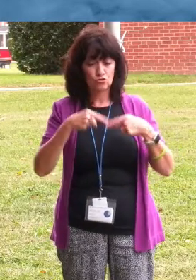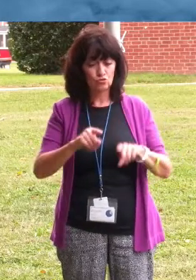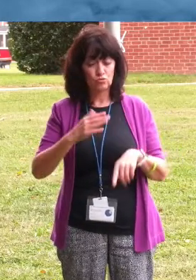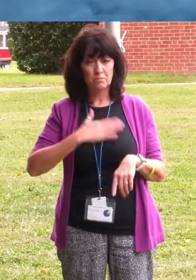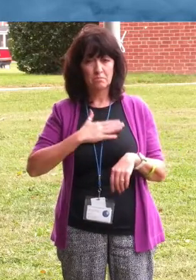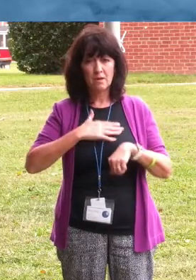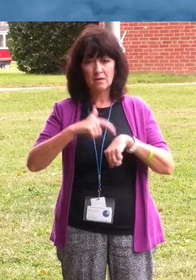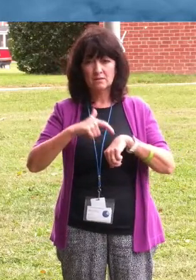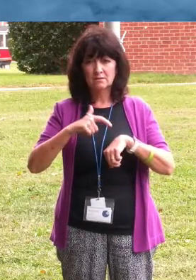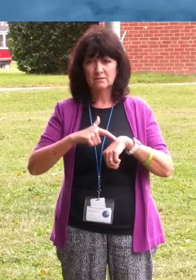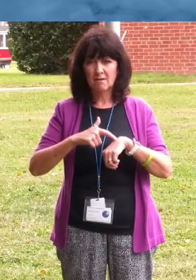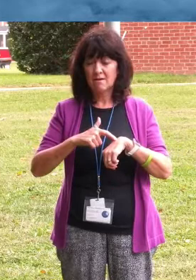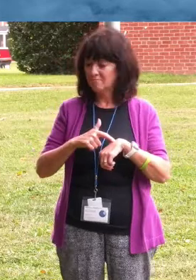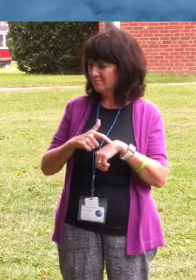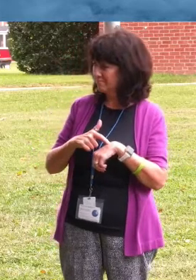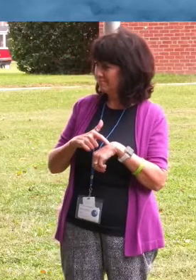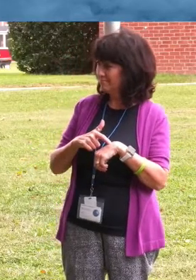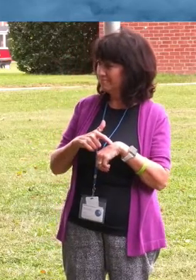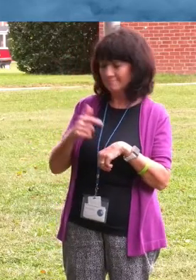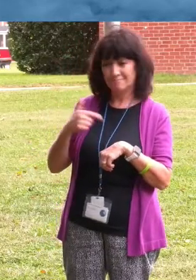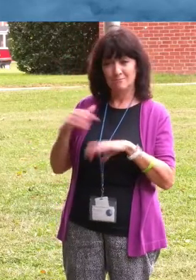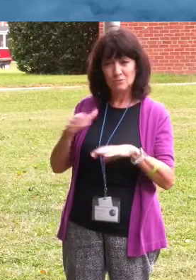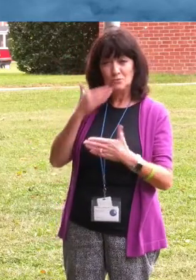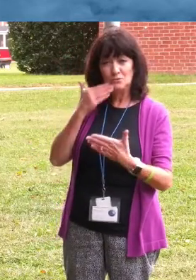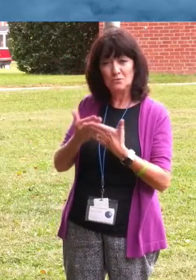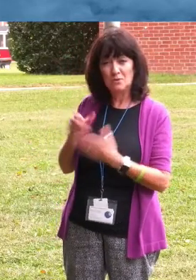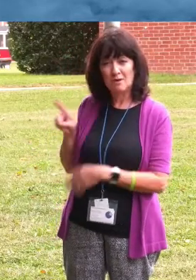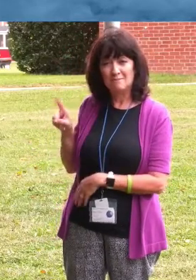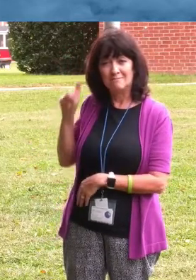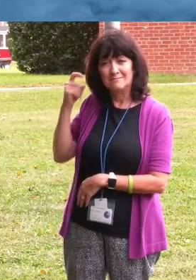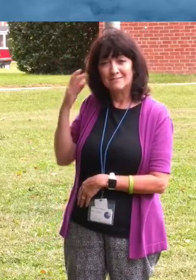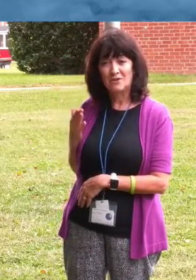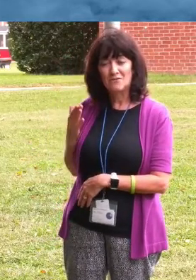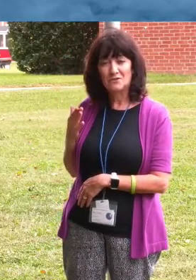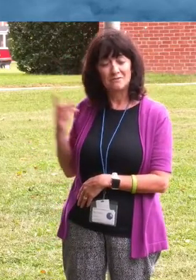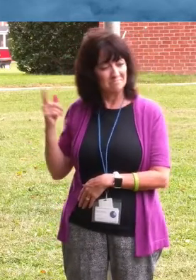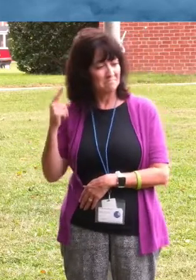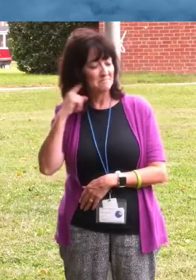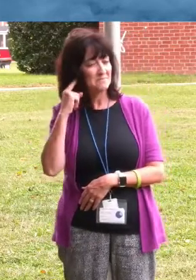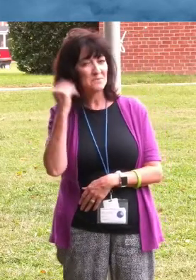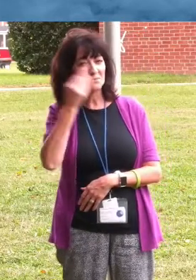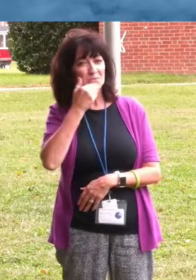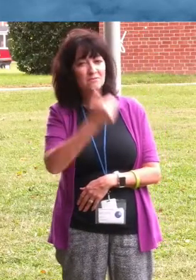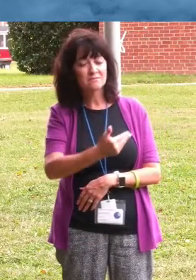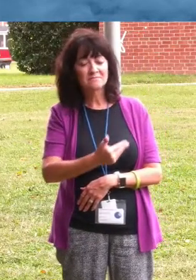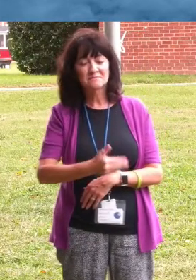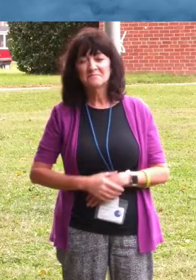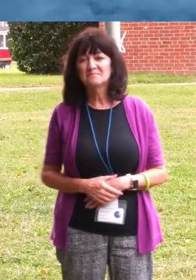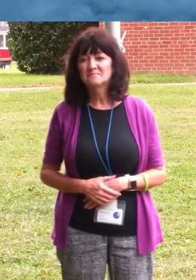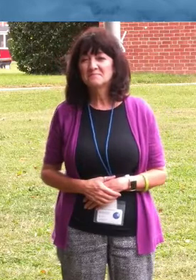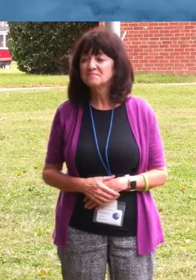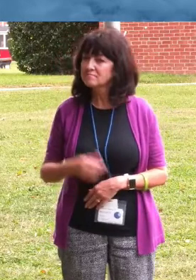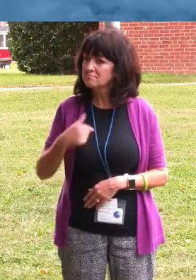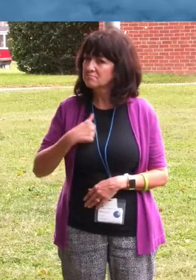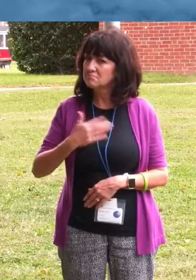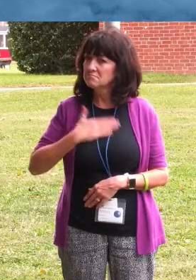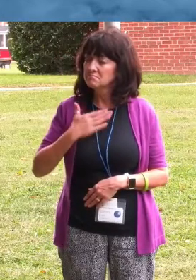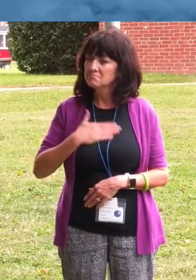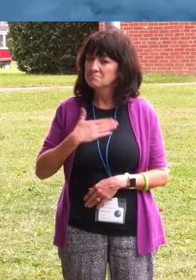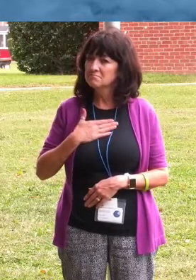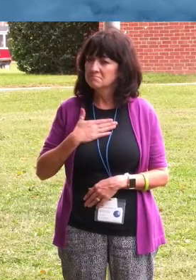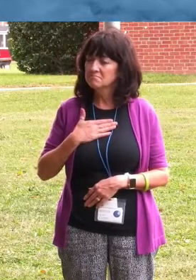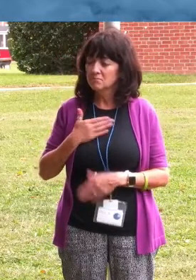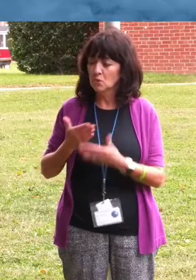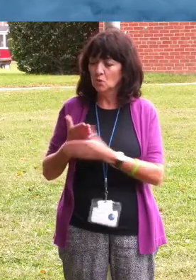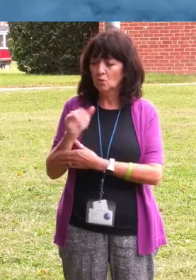Governor, how's that for legacy? That's pretty good. Again, I'm happy we're funding through the bond